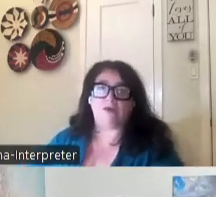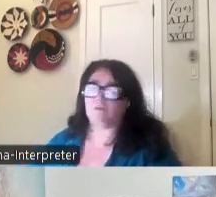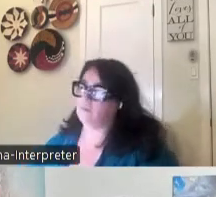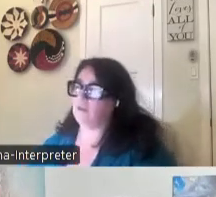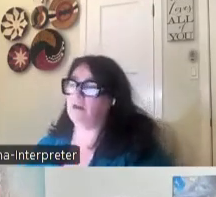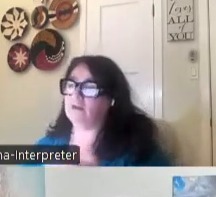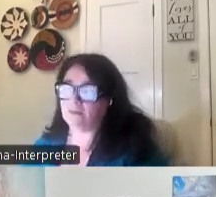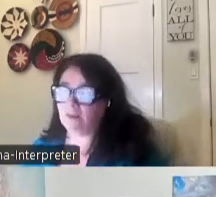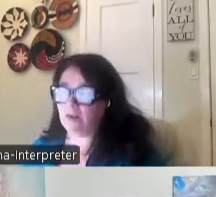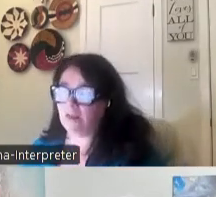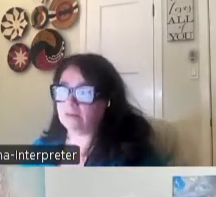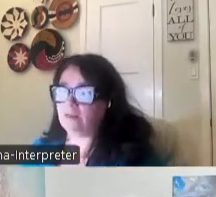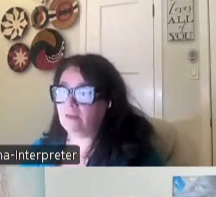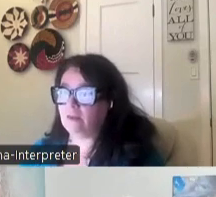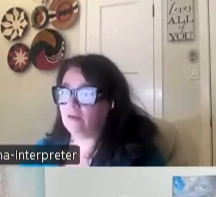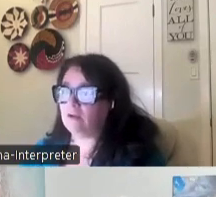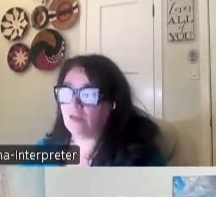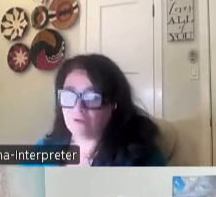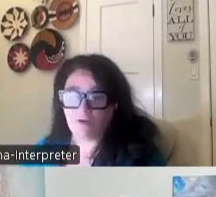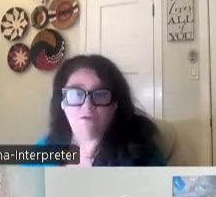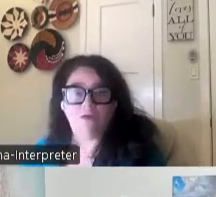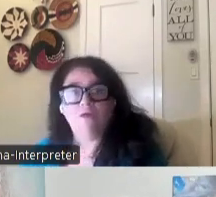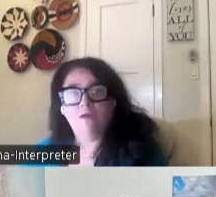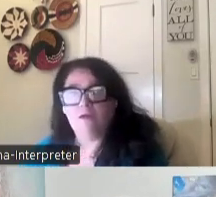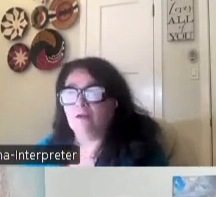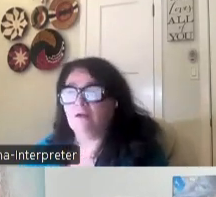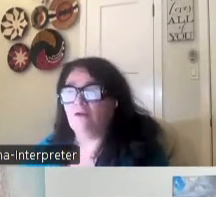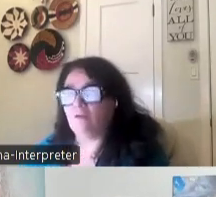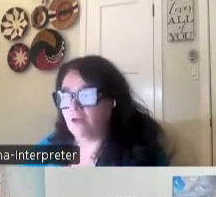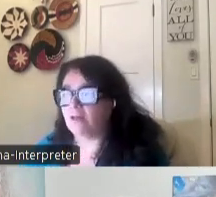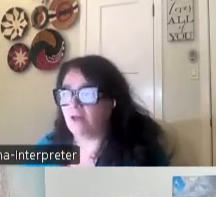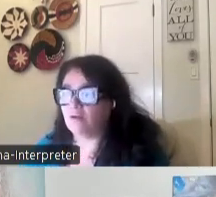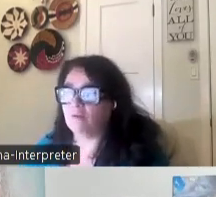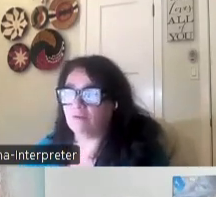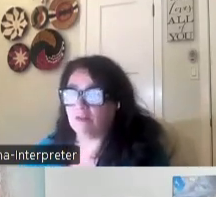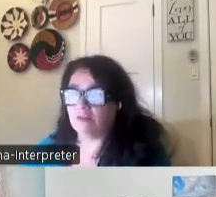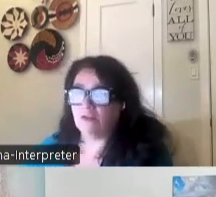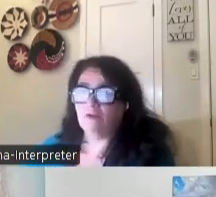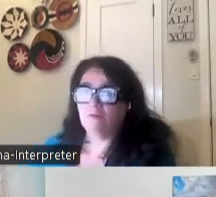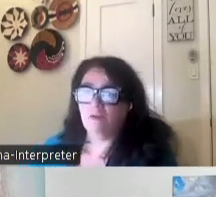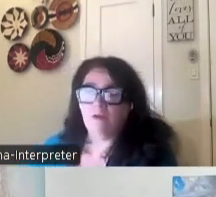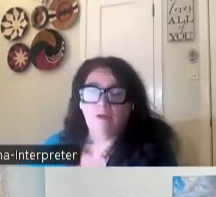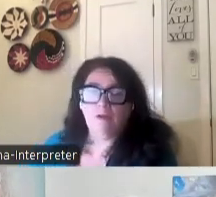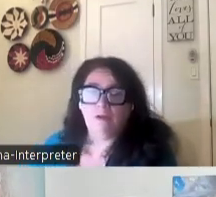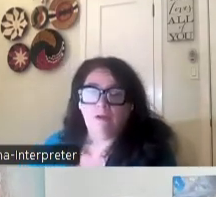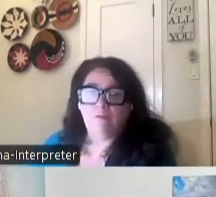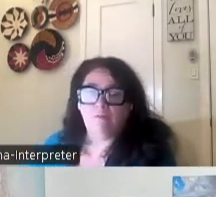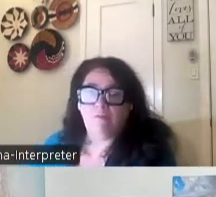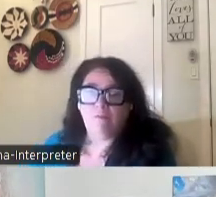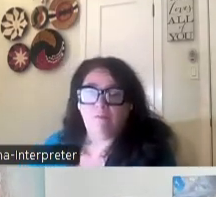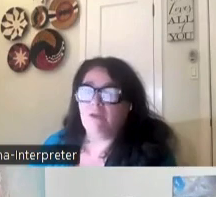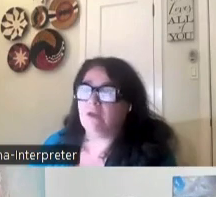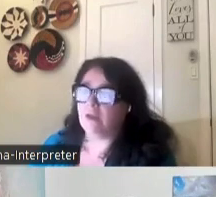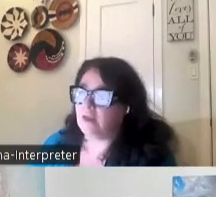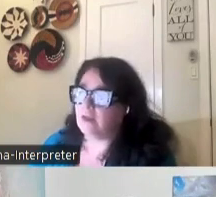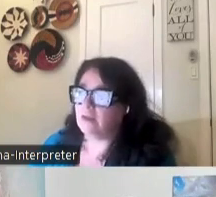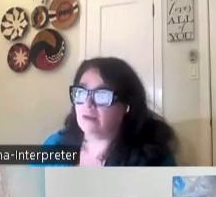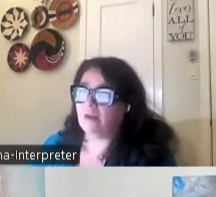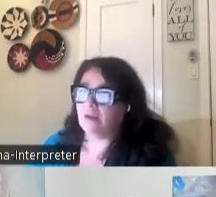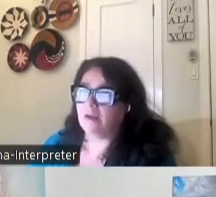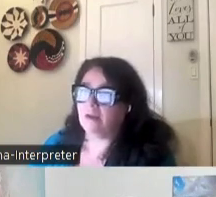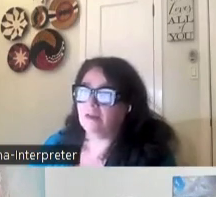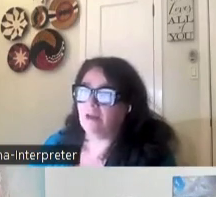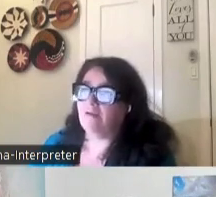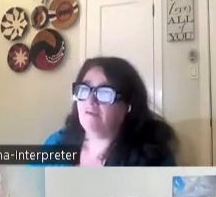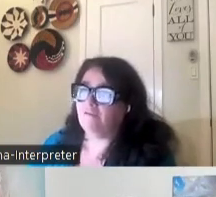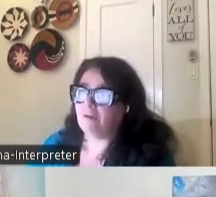I'll leave that as a cliffhanger for now. I'll get to the answer in just a couple slides. But first, I just want to, and I created this slide. I've actually been creating this slide as I go